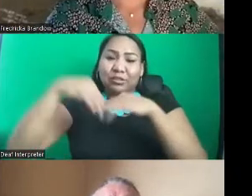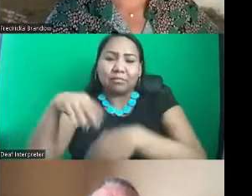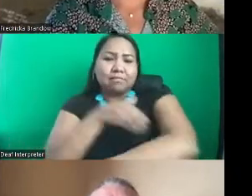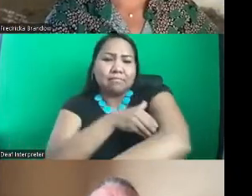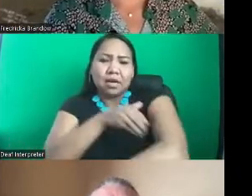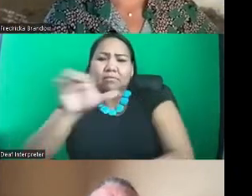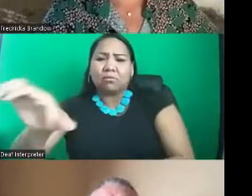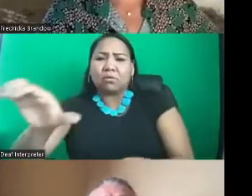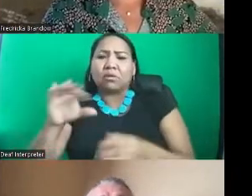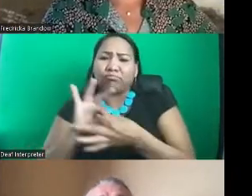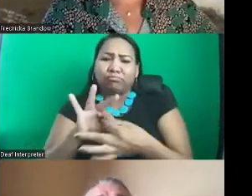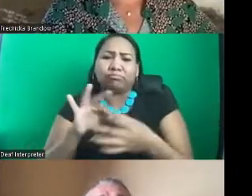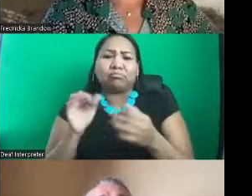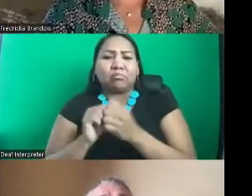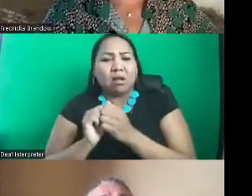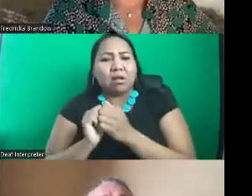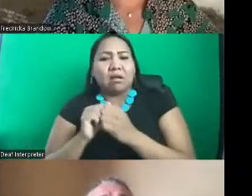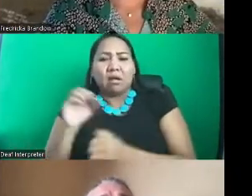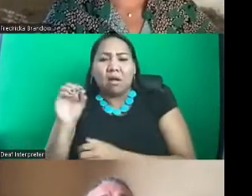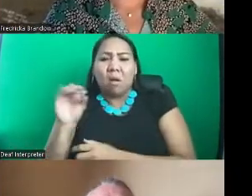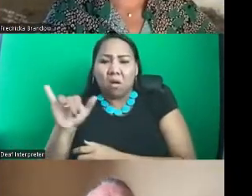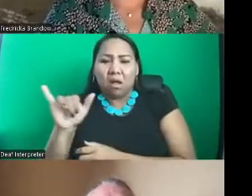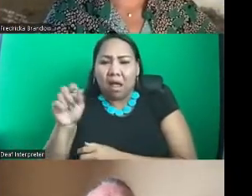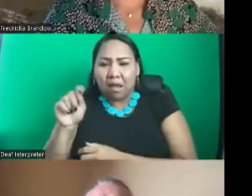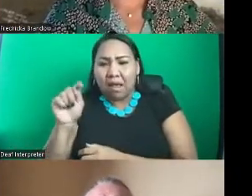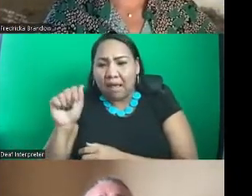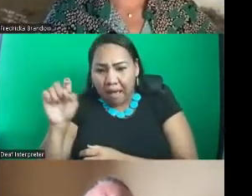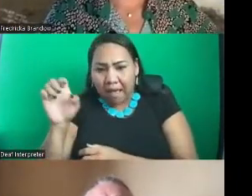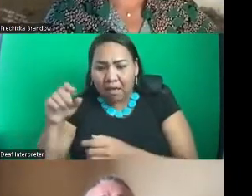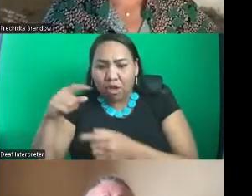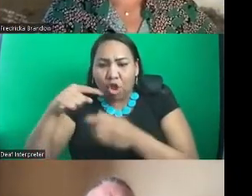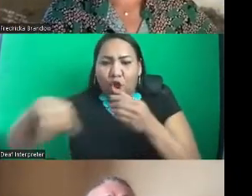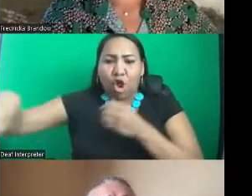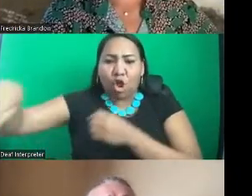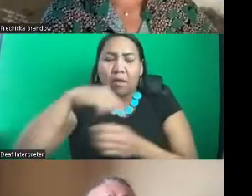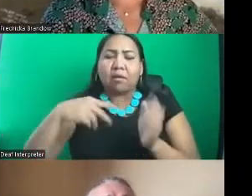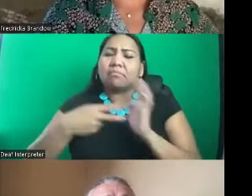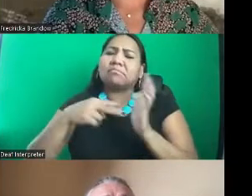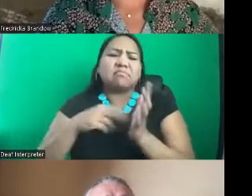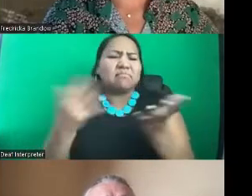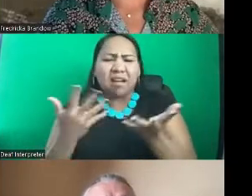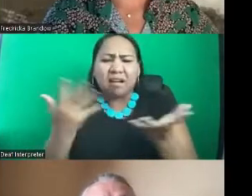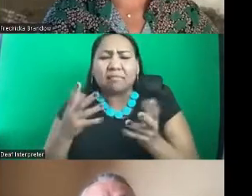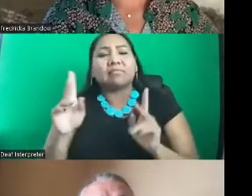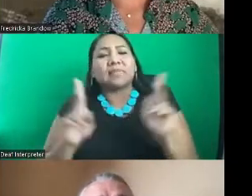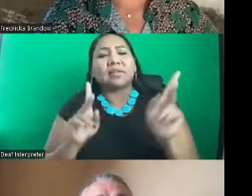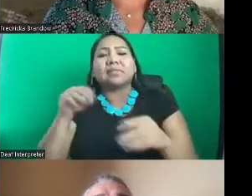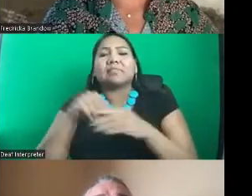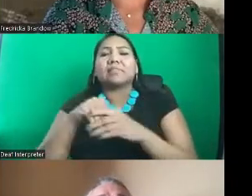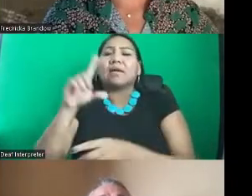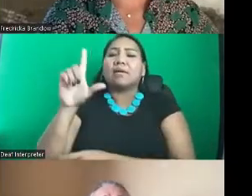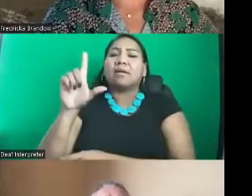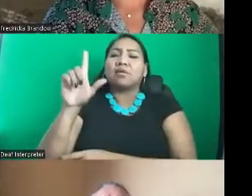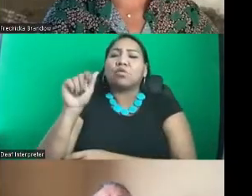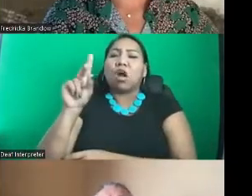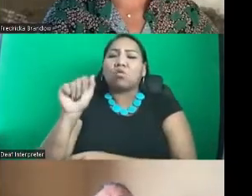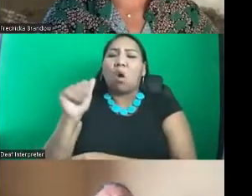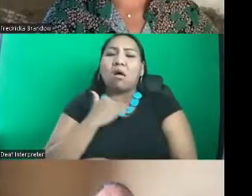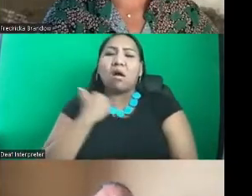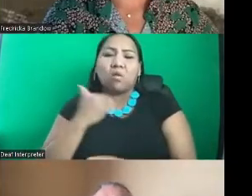Oyate Circle. And Oyate means people in the Lakota language. So these are two